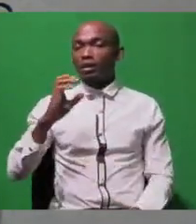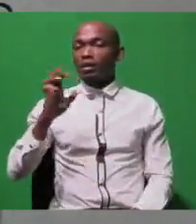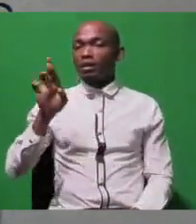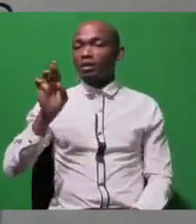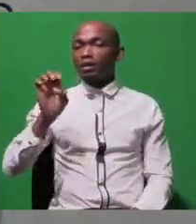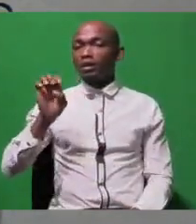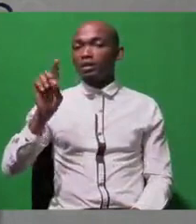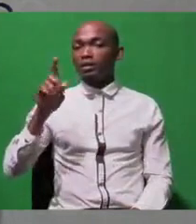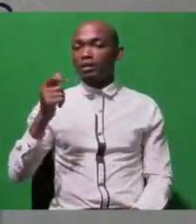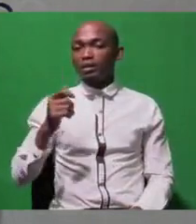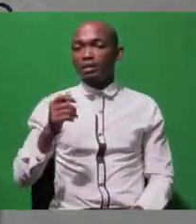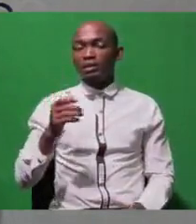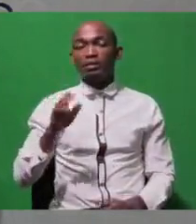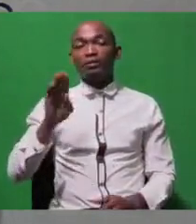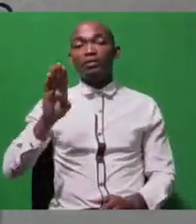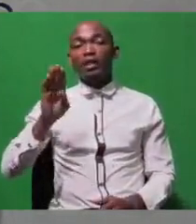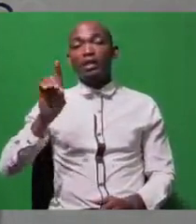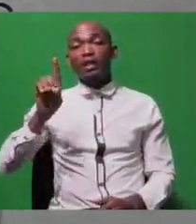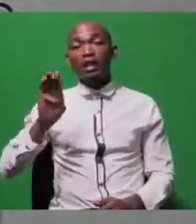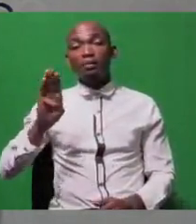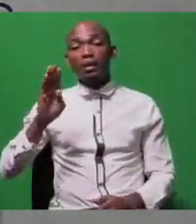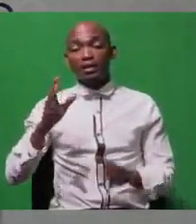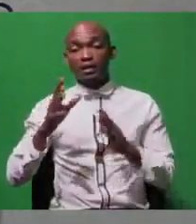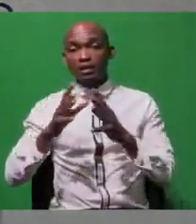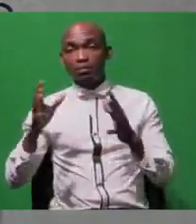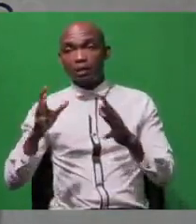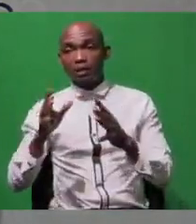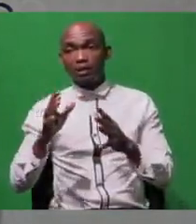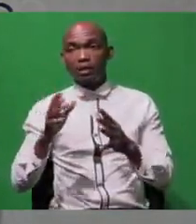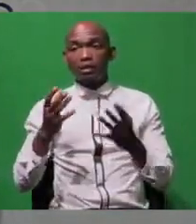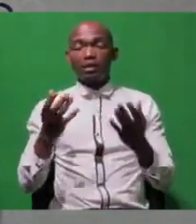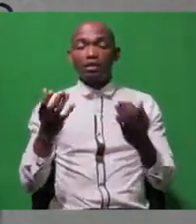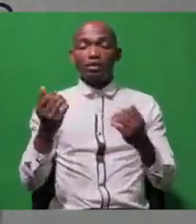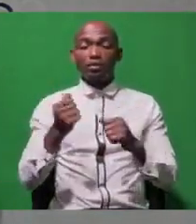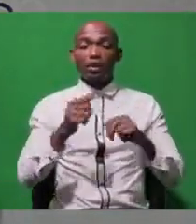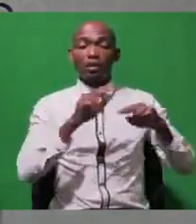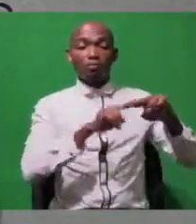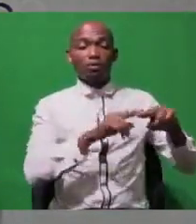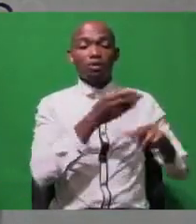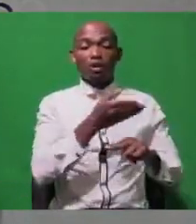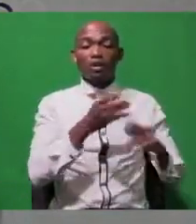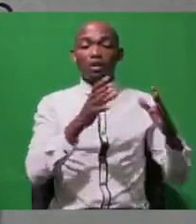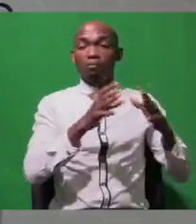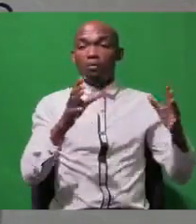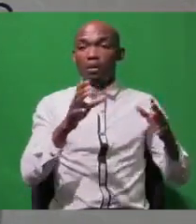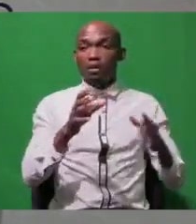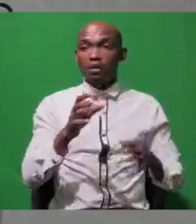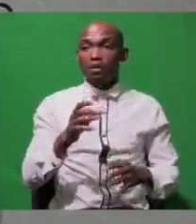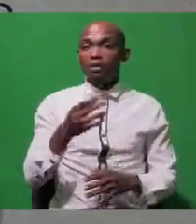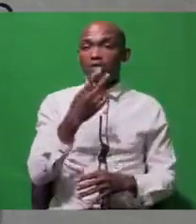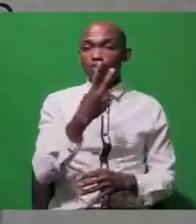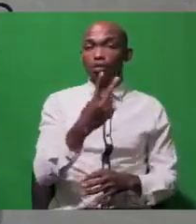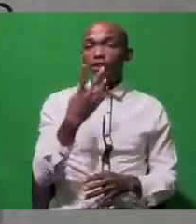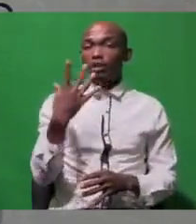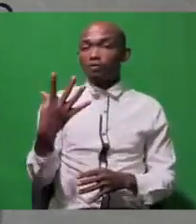If the debit side is bigger than the credit side, put the amount of bigger. That is